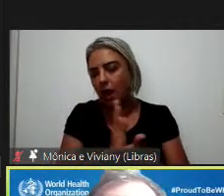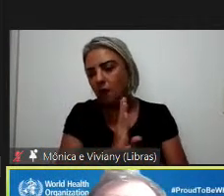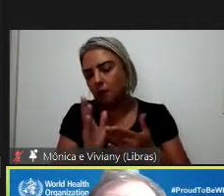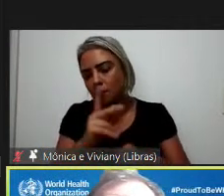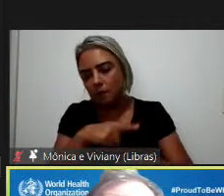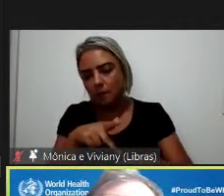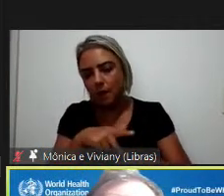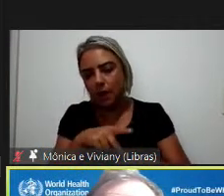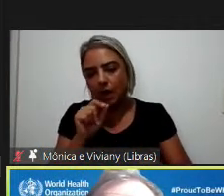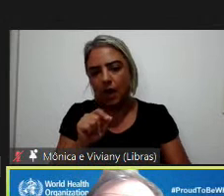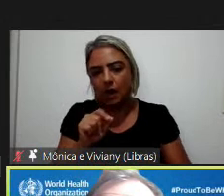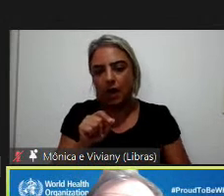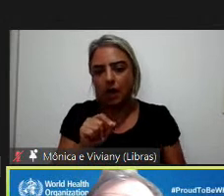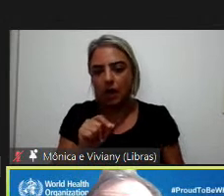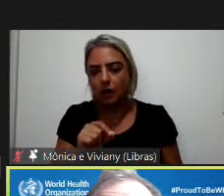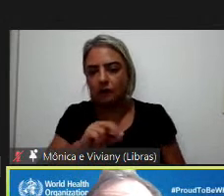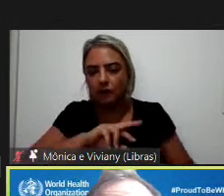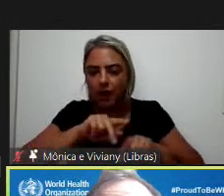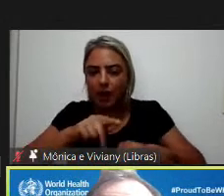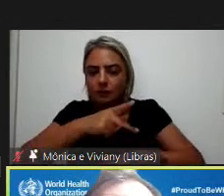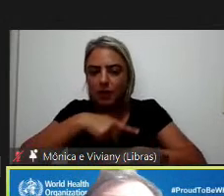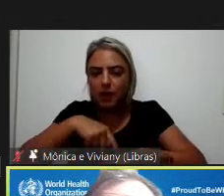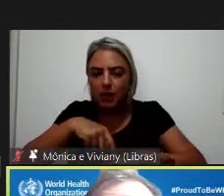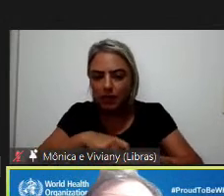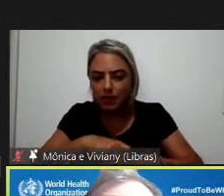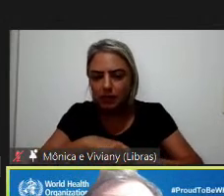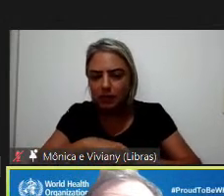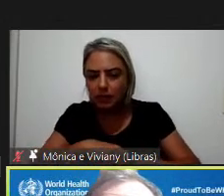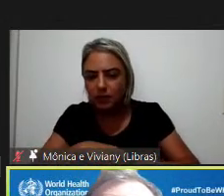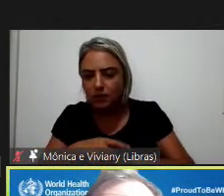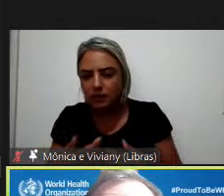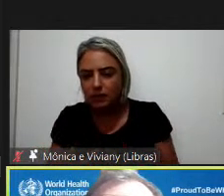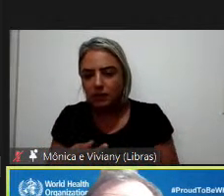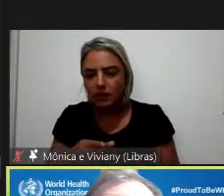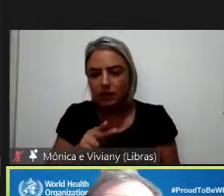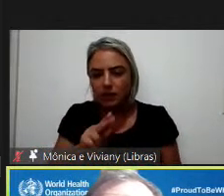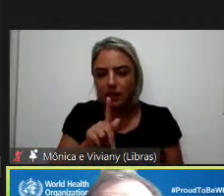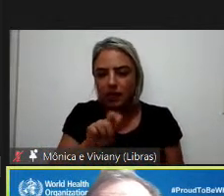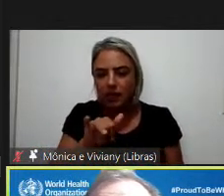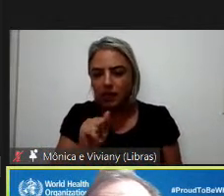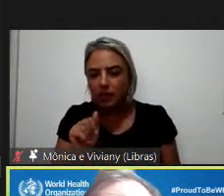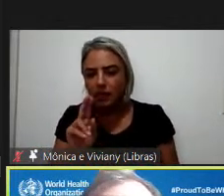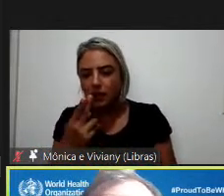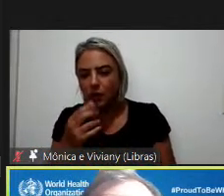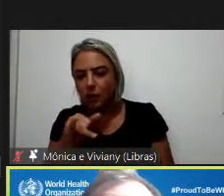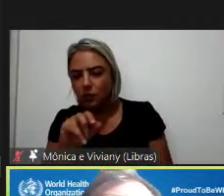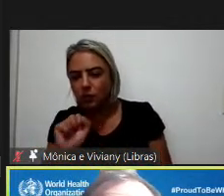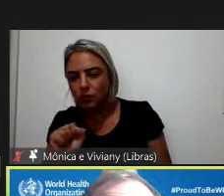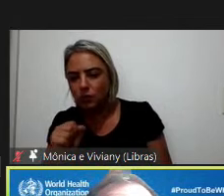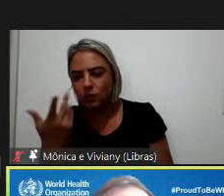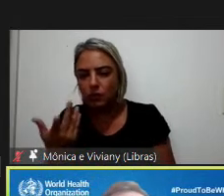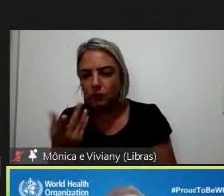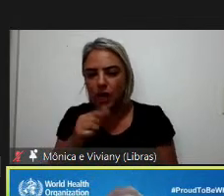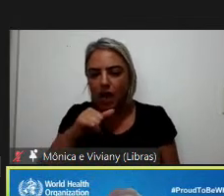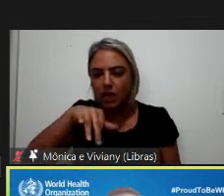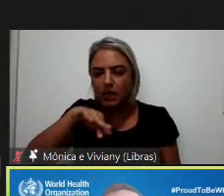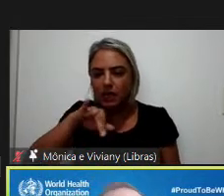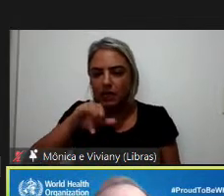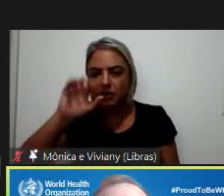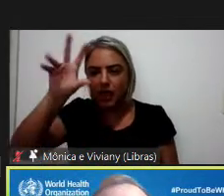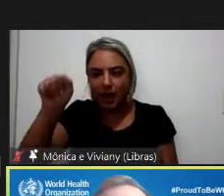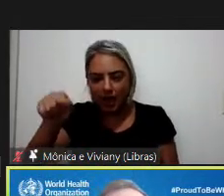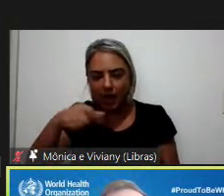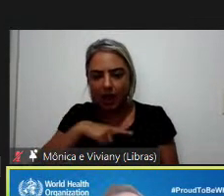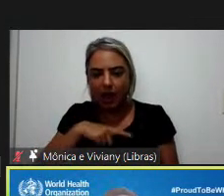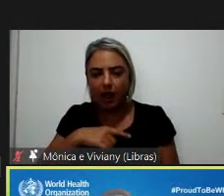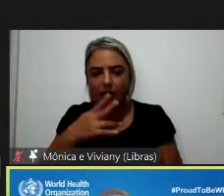Honduras, South Sudan, Mongolia, and Nigeria specifically presented their commitment to scale up nutrition within the health system. So something